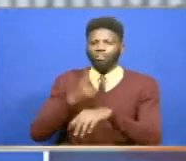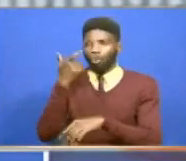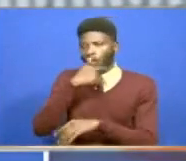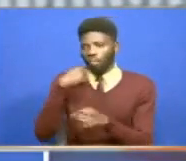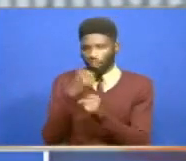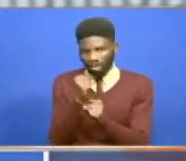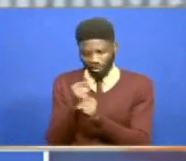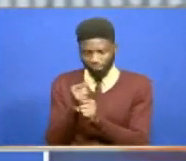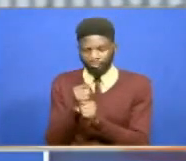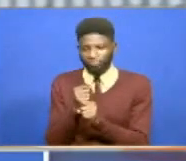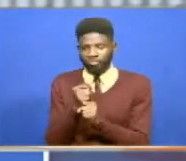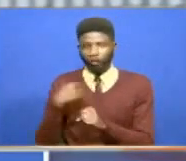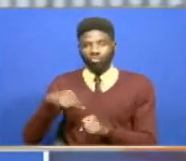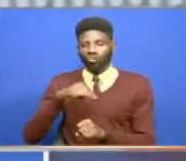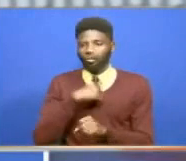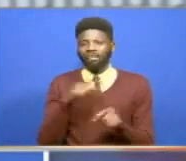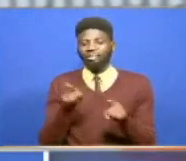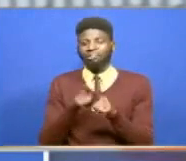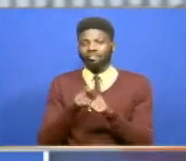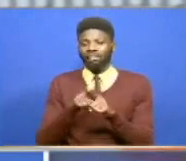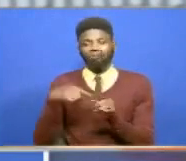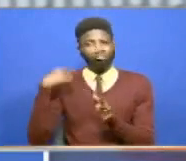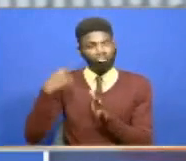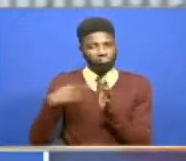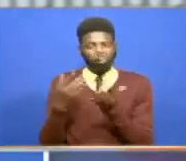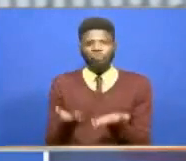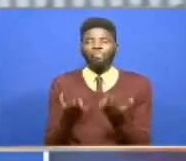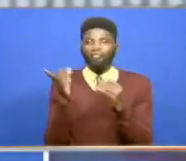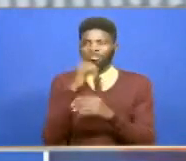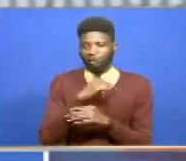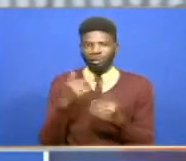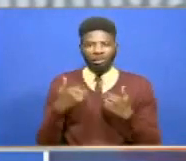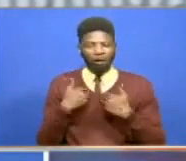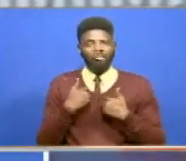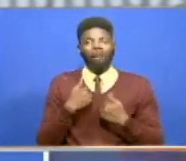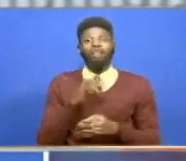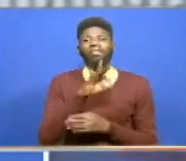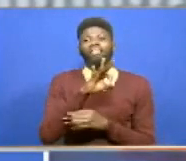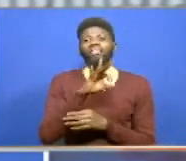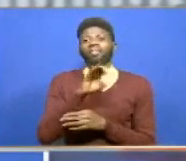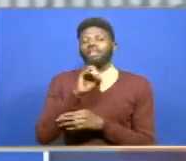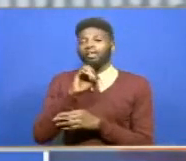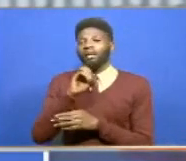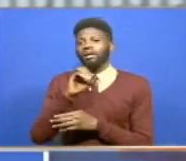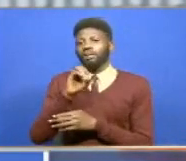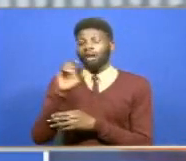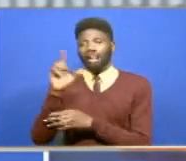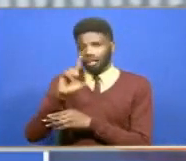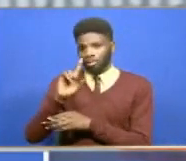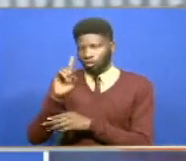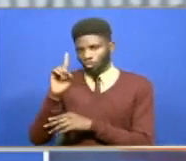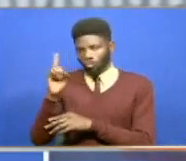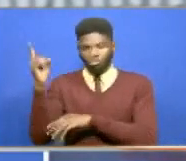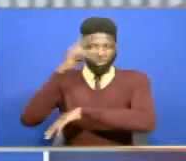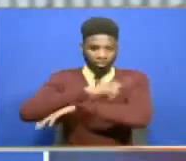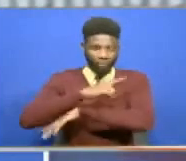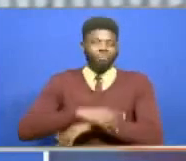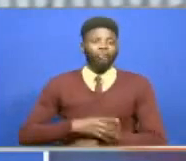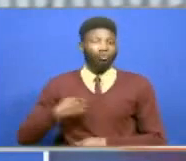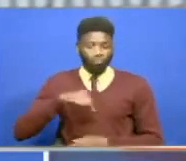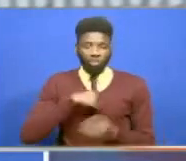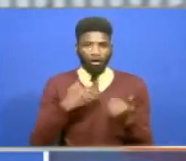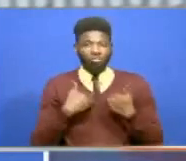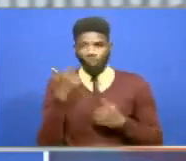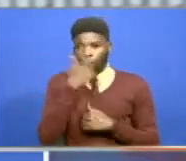upped the scale. We've made a capacity of about 300 liters per day. We have the oil